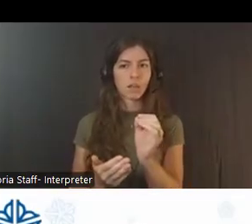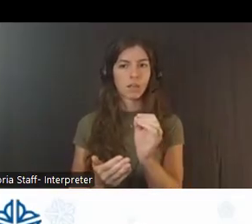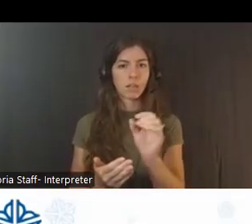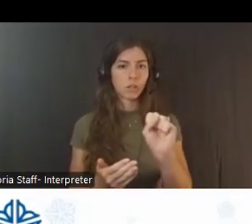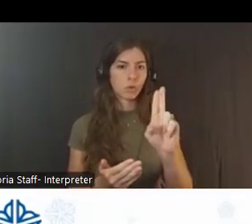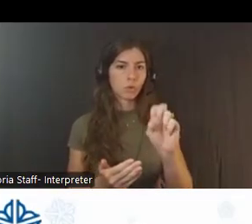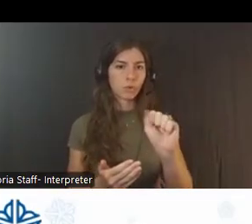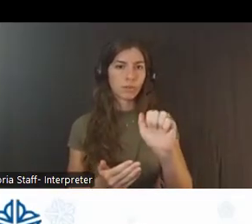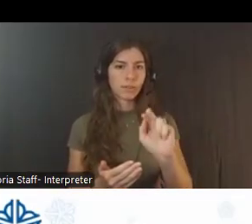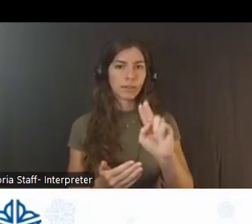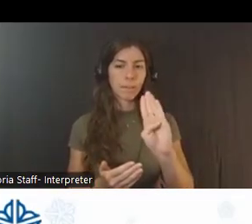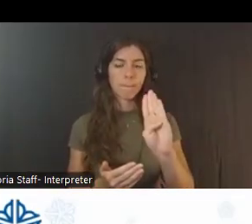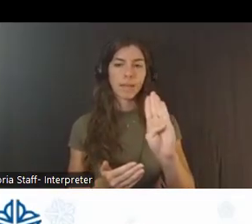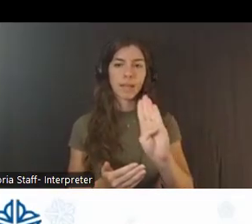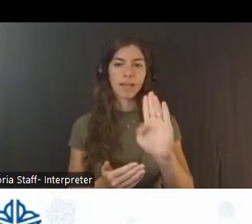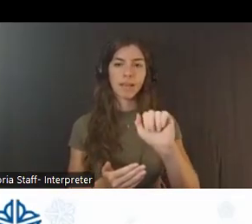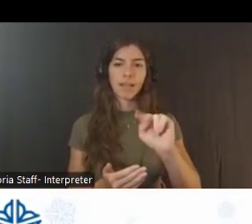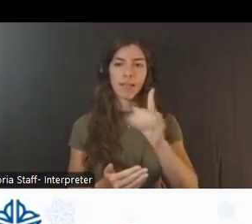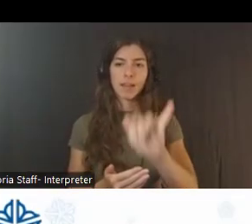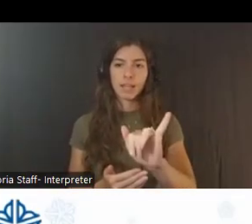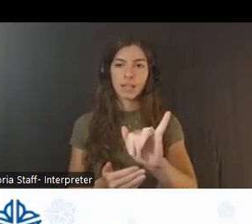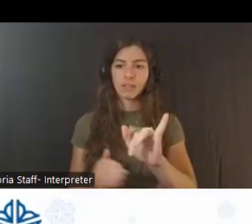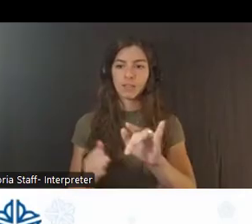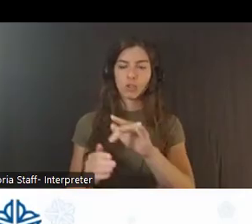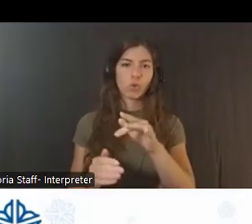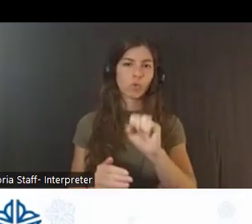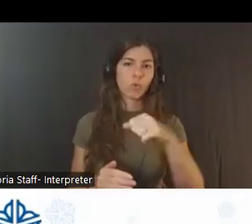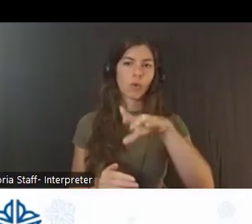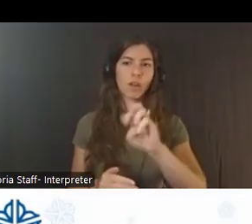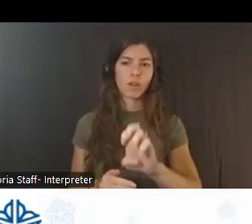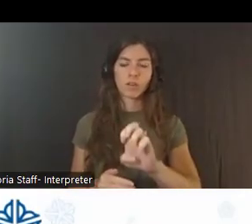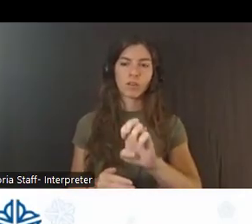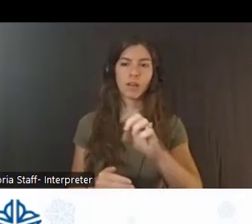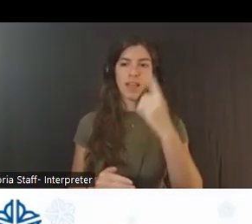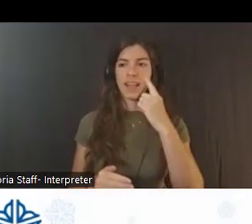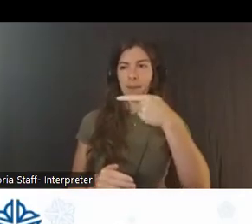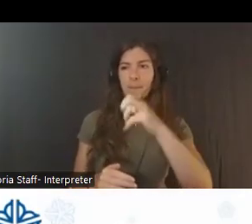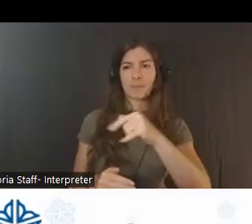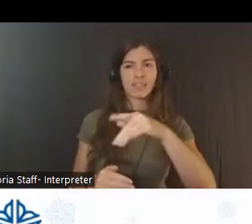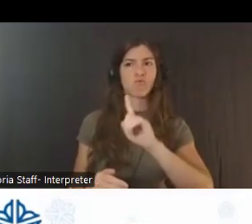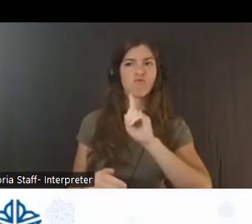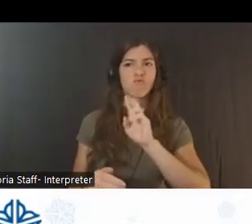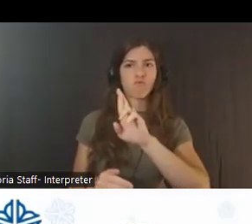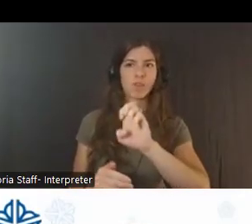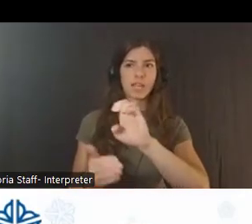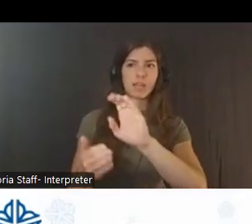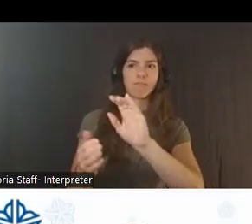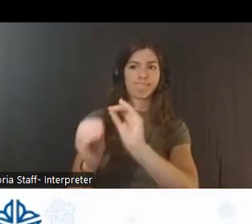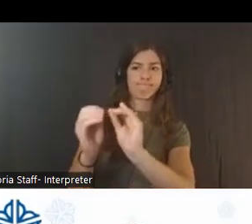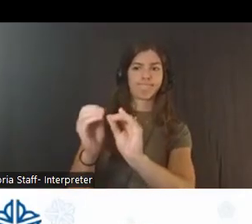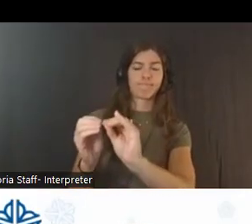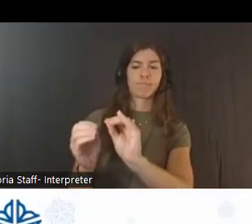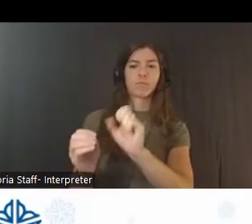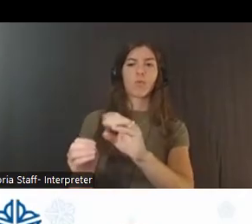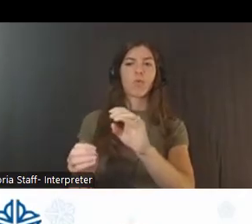Anthony Square, I think Pepsi also did a, you know, retouching or whatever that is. So having